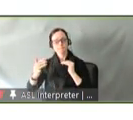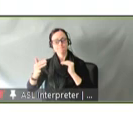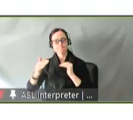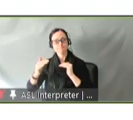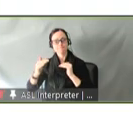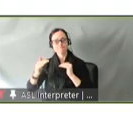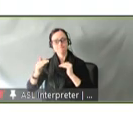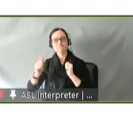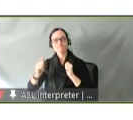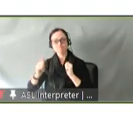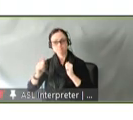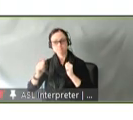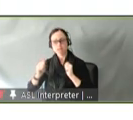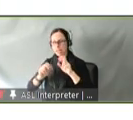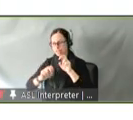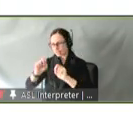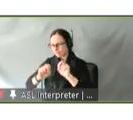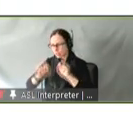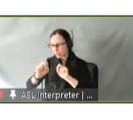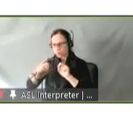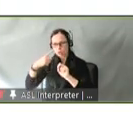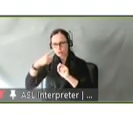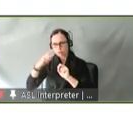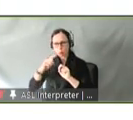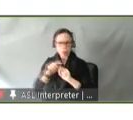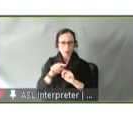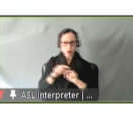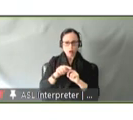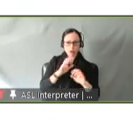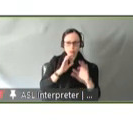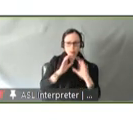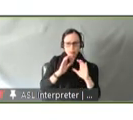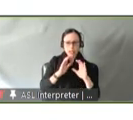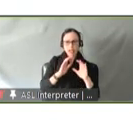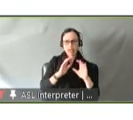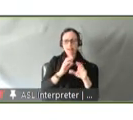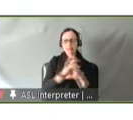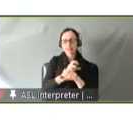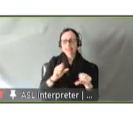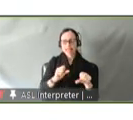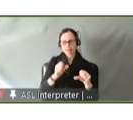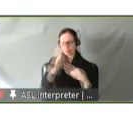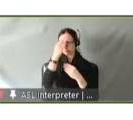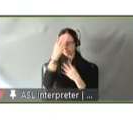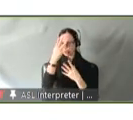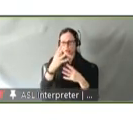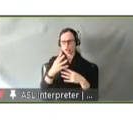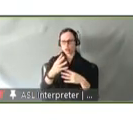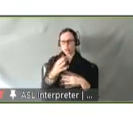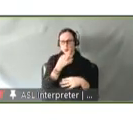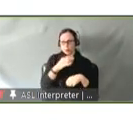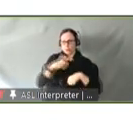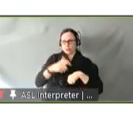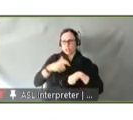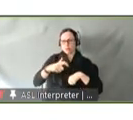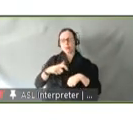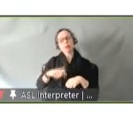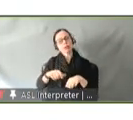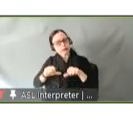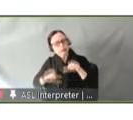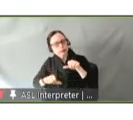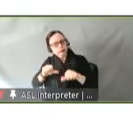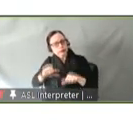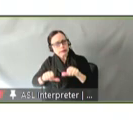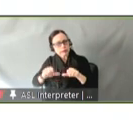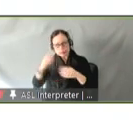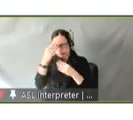subsequent evaluation with the need to communicate safety findings in a timely manner. But communicating uncertainty has been a challenge for